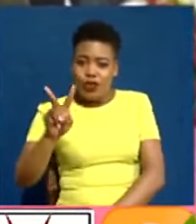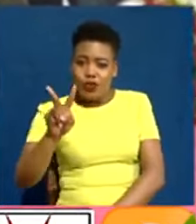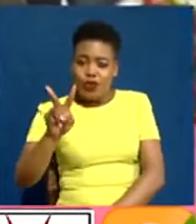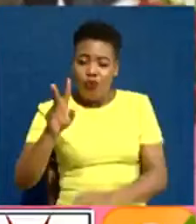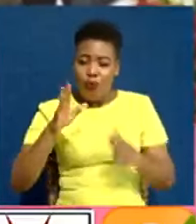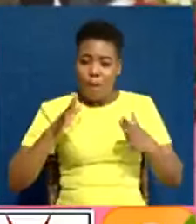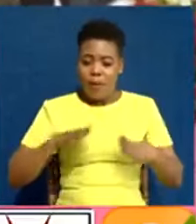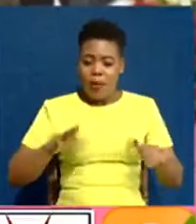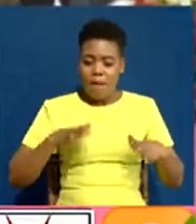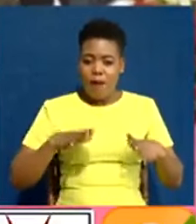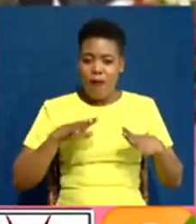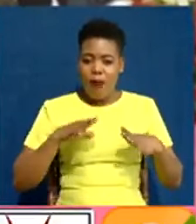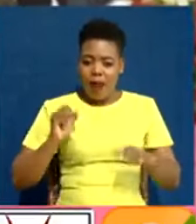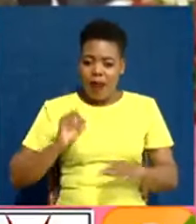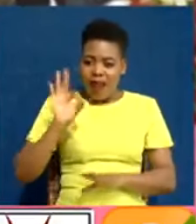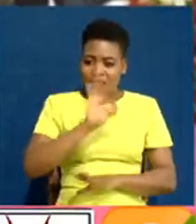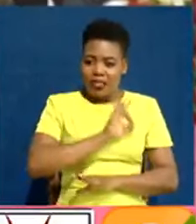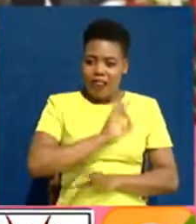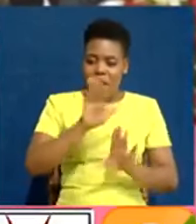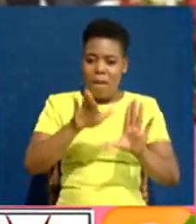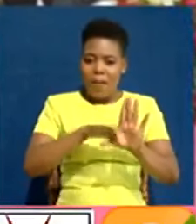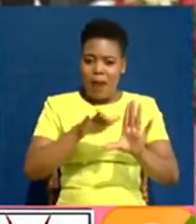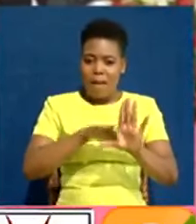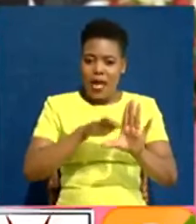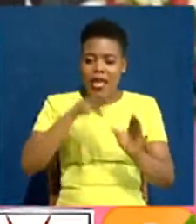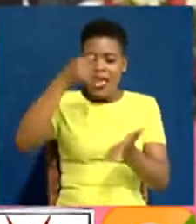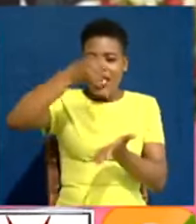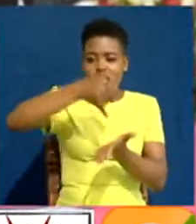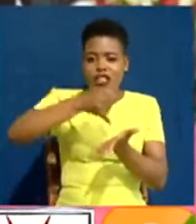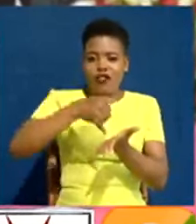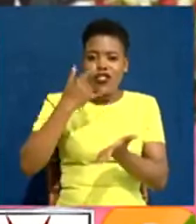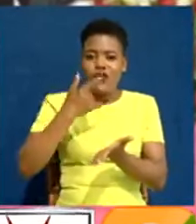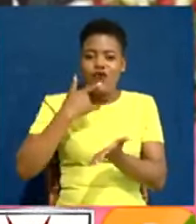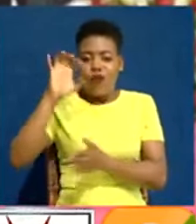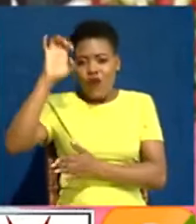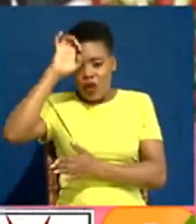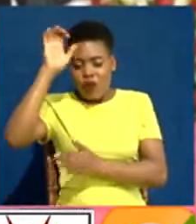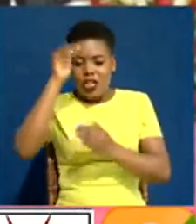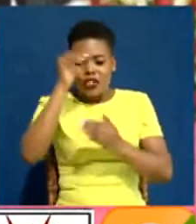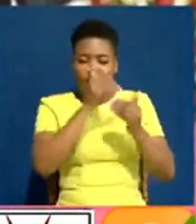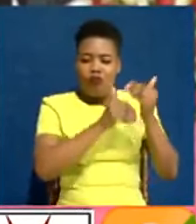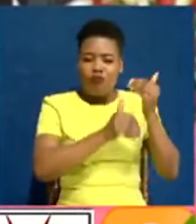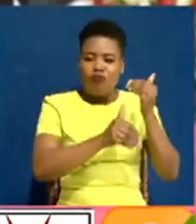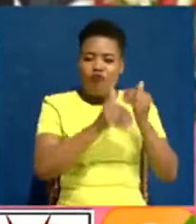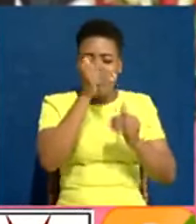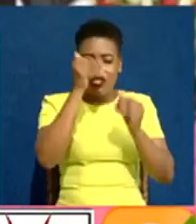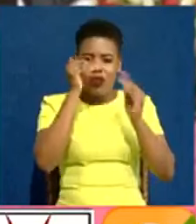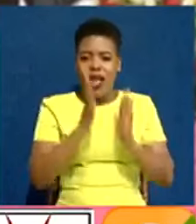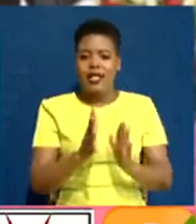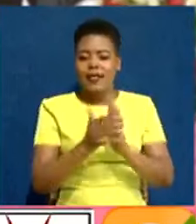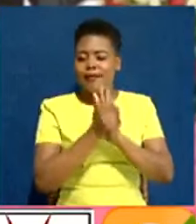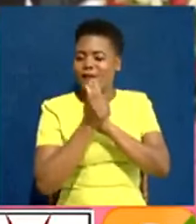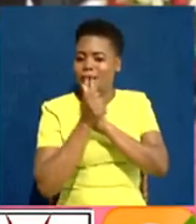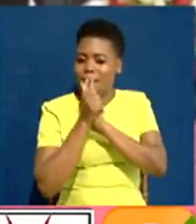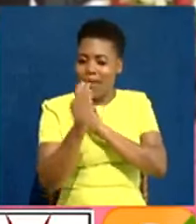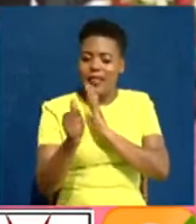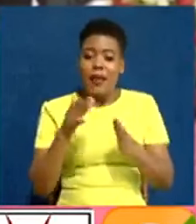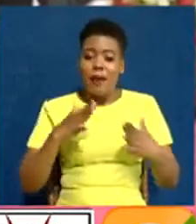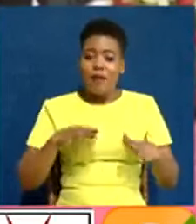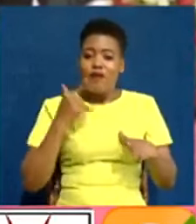42-person task force made of education professionals, people who had